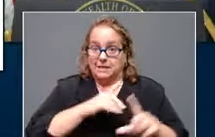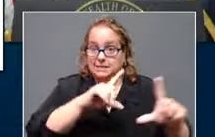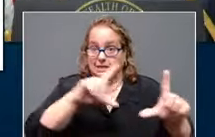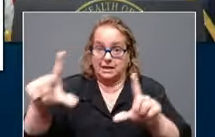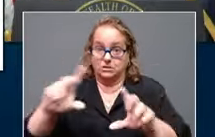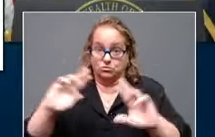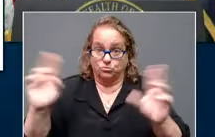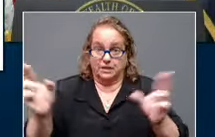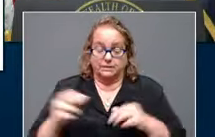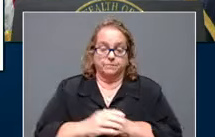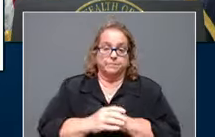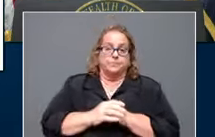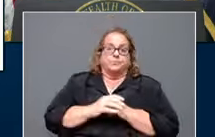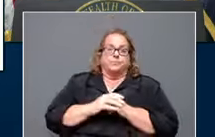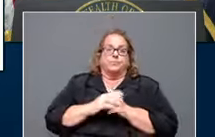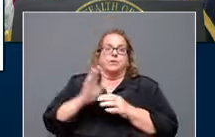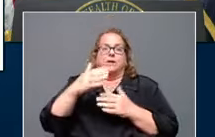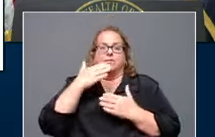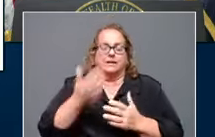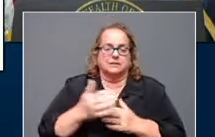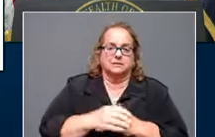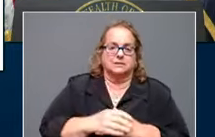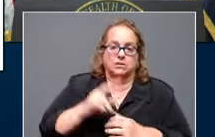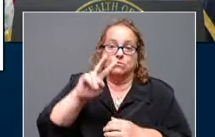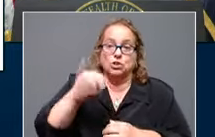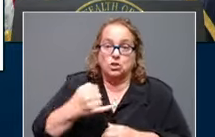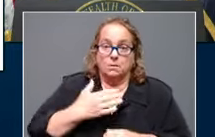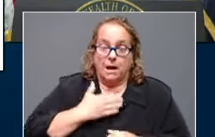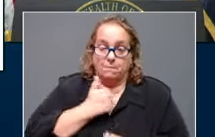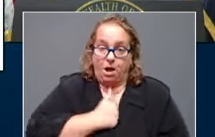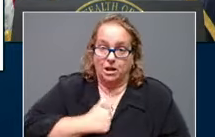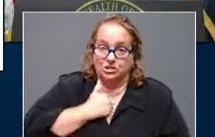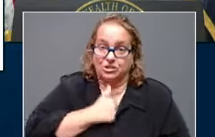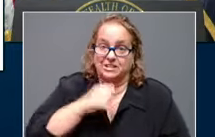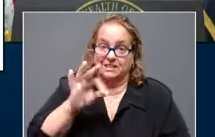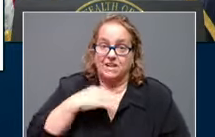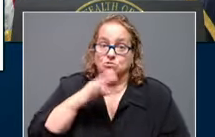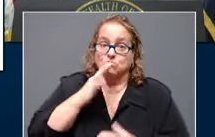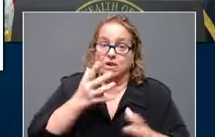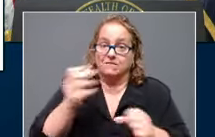stair-stepper chart, a 7.4-fold increase in just